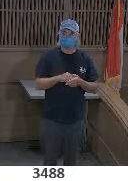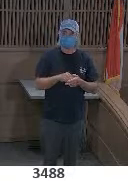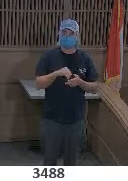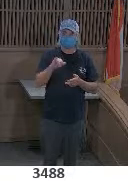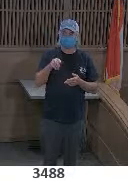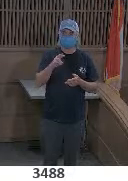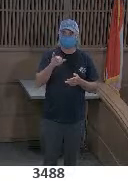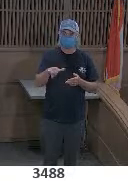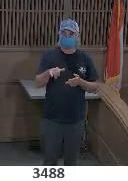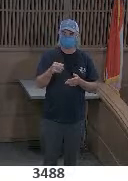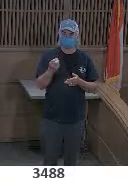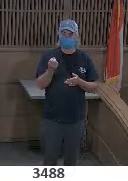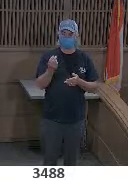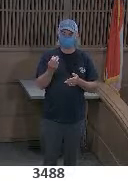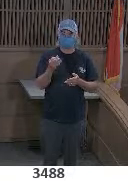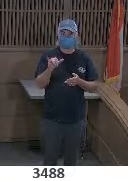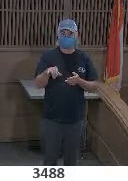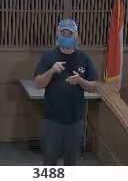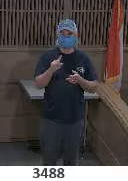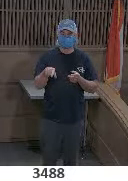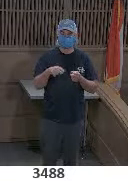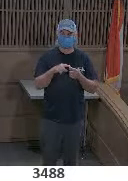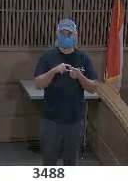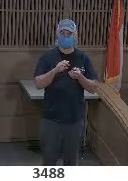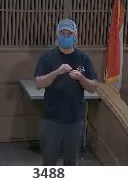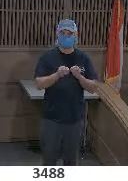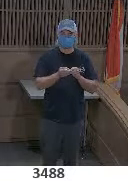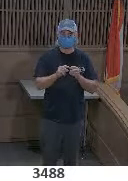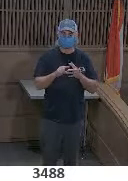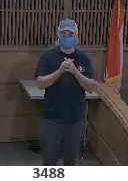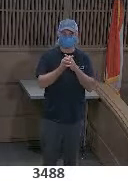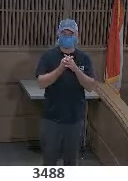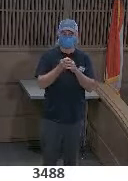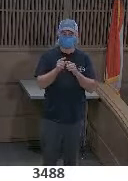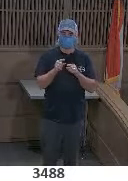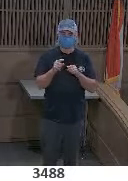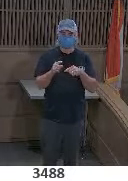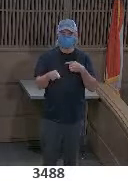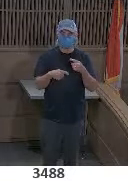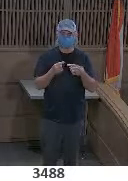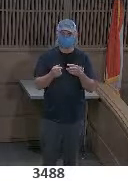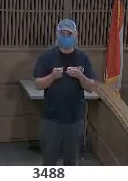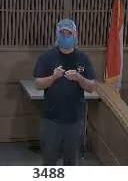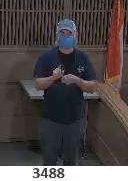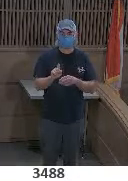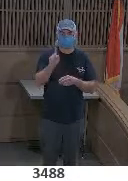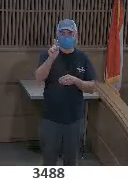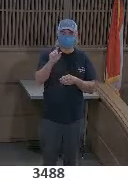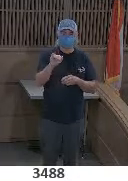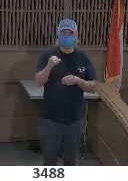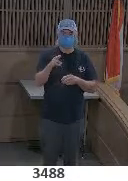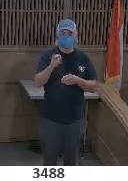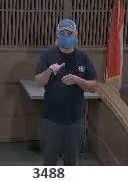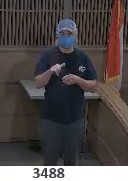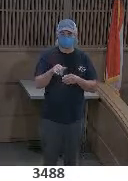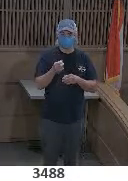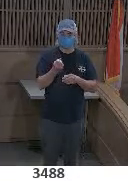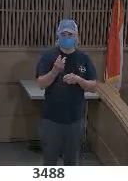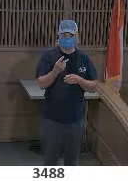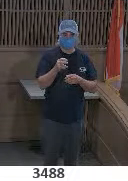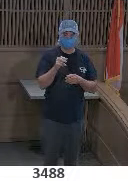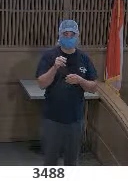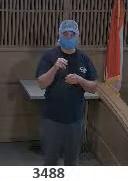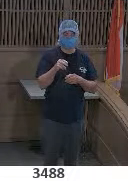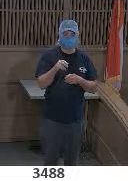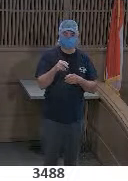July 12th. That's when the numbers start going up, and as we know, 10 to 14 days after a holiday, we've seen it time and